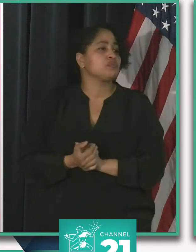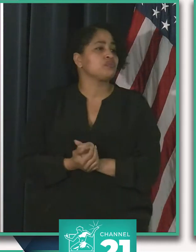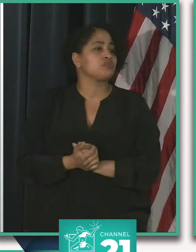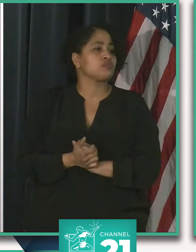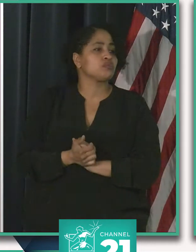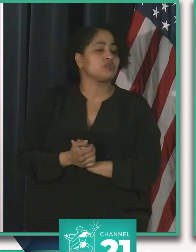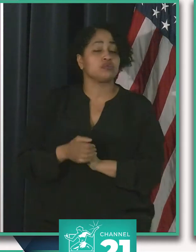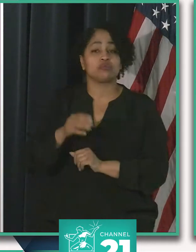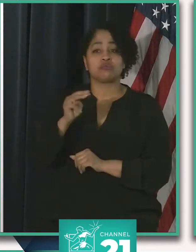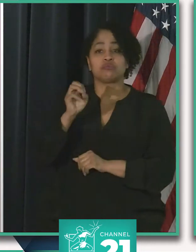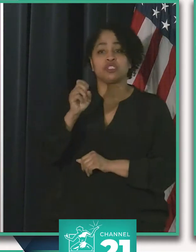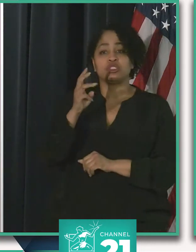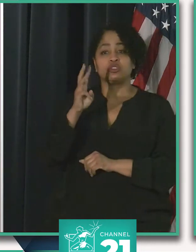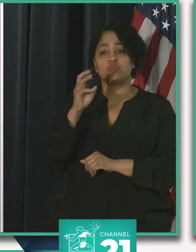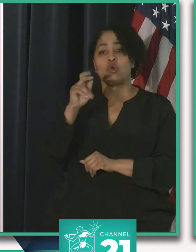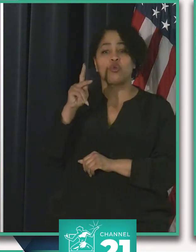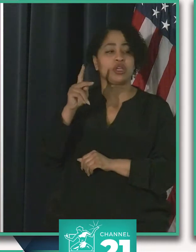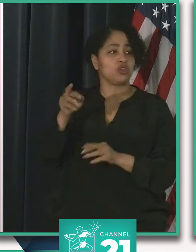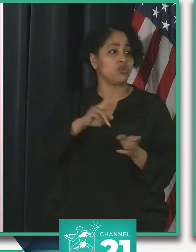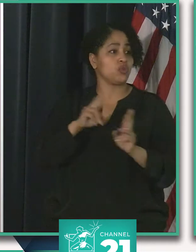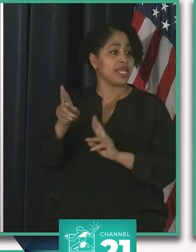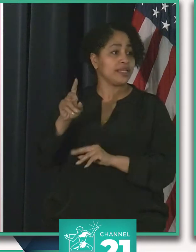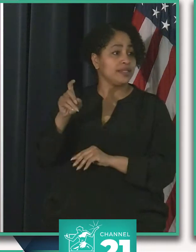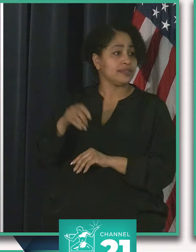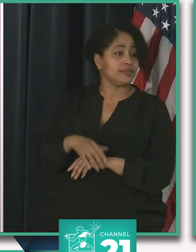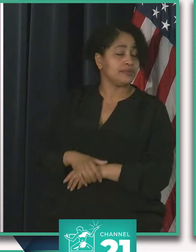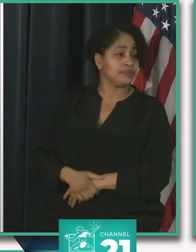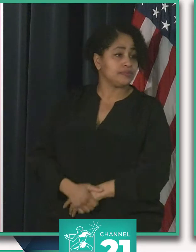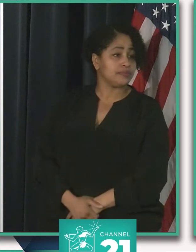Ms. Warwick, are you ready?